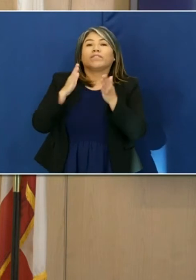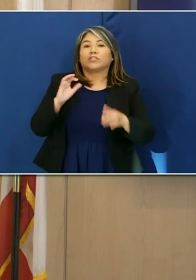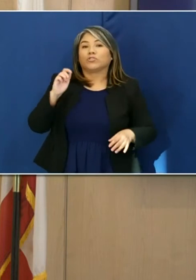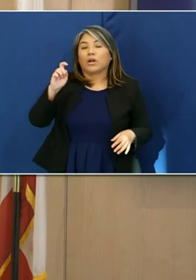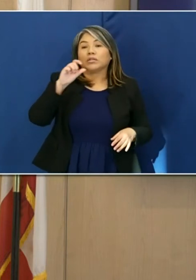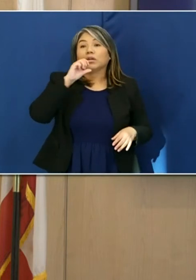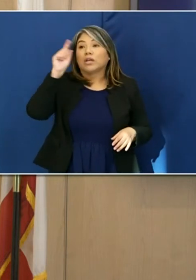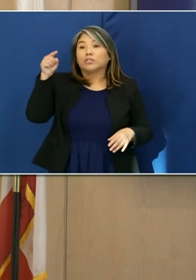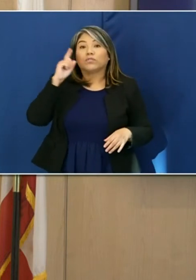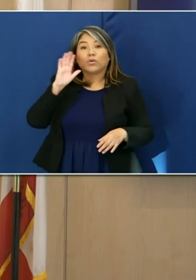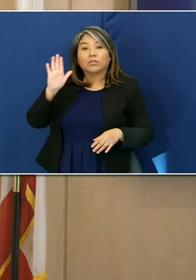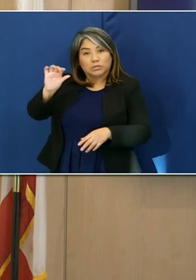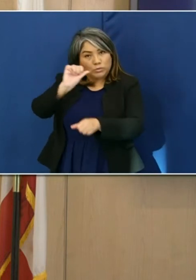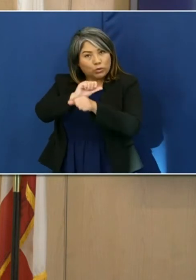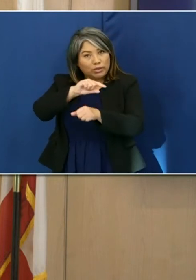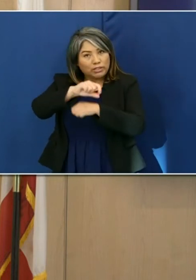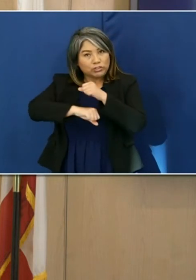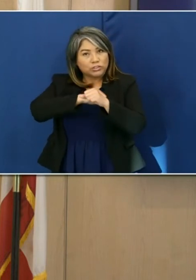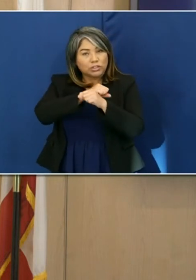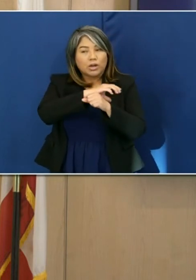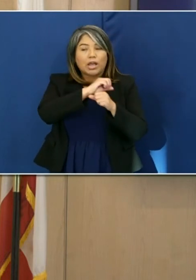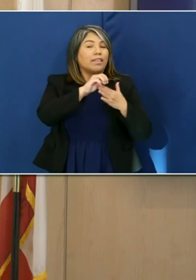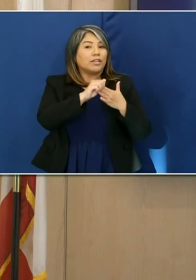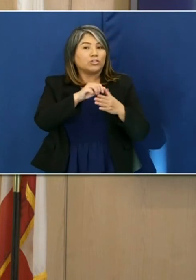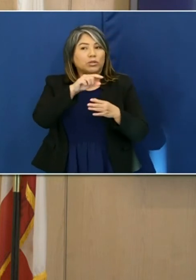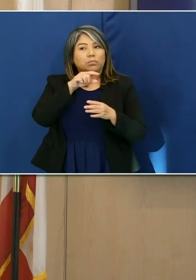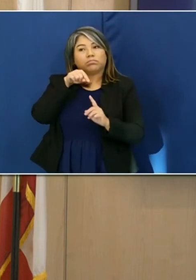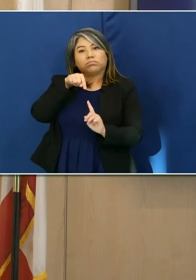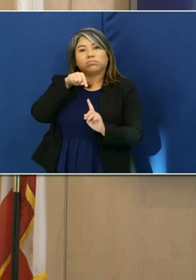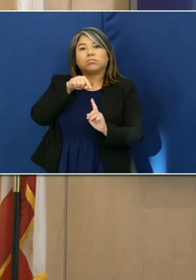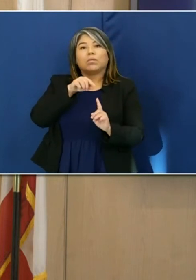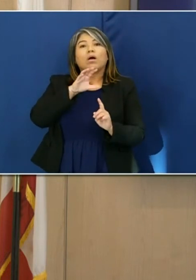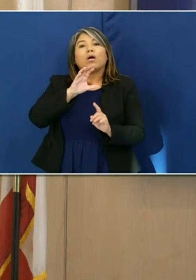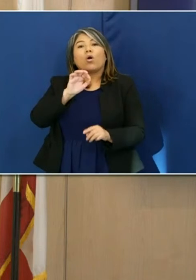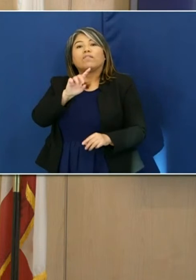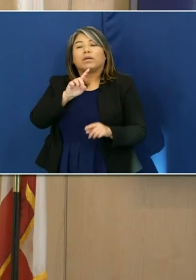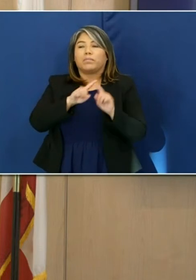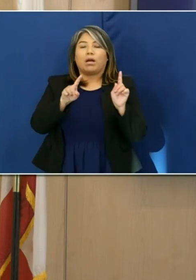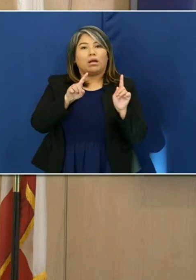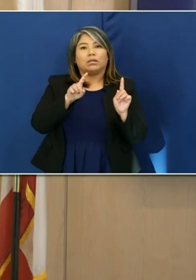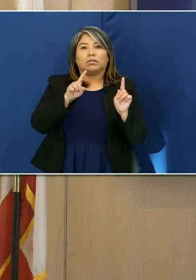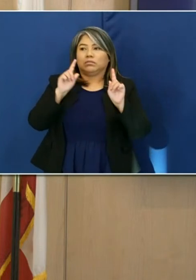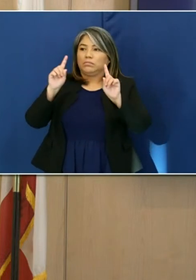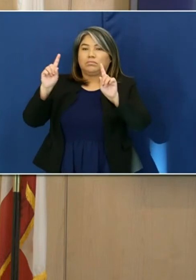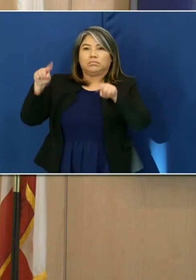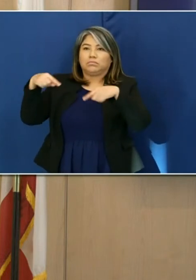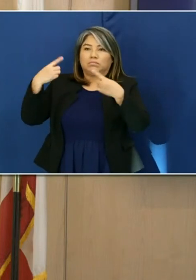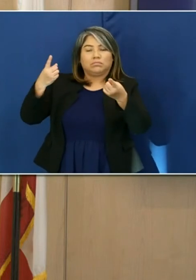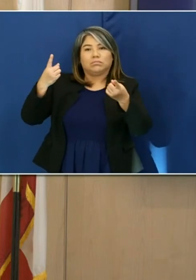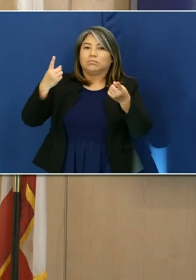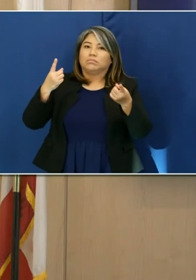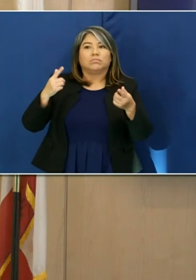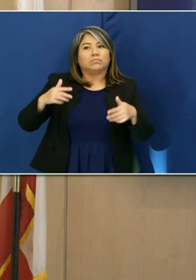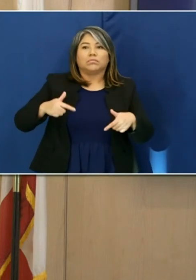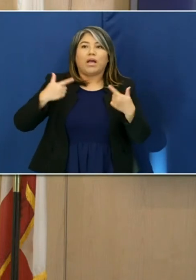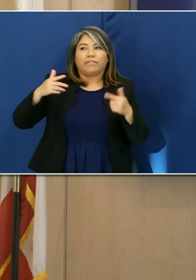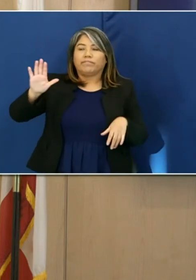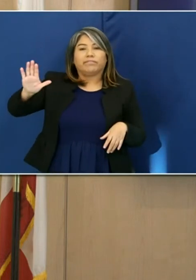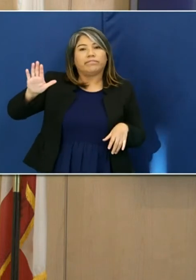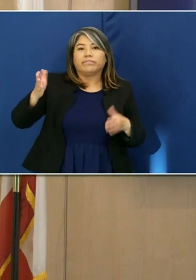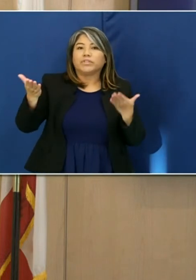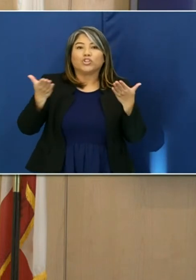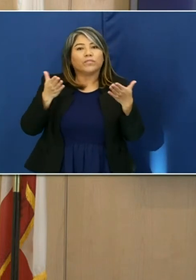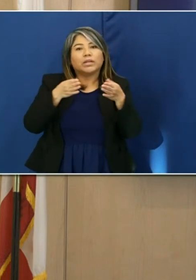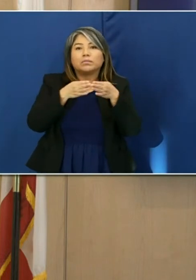not just for his work this year and leadership surrounding COVID, but for an entire lifetime that has been spent serving the public. He has